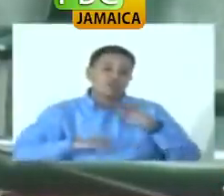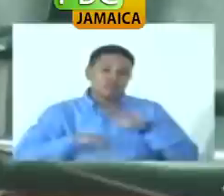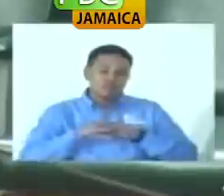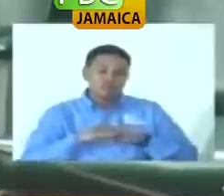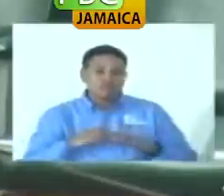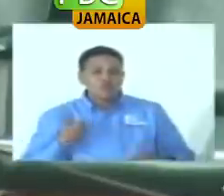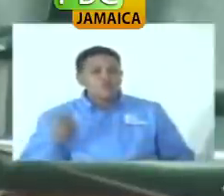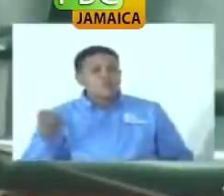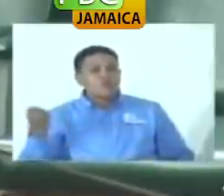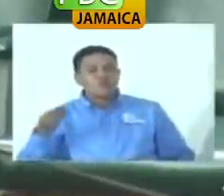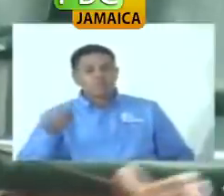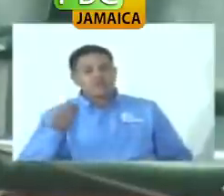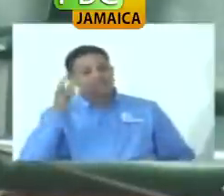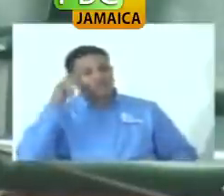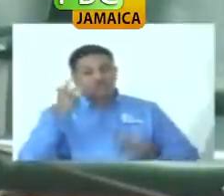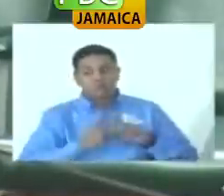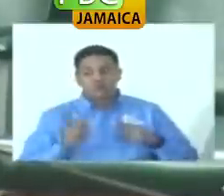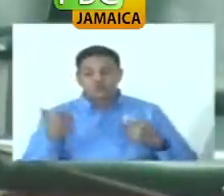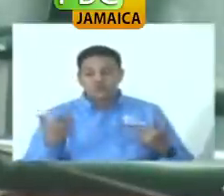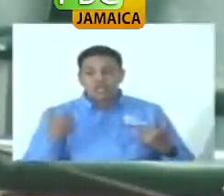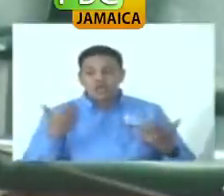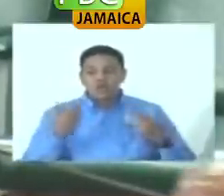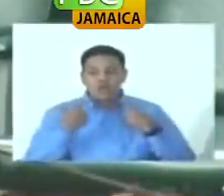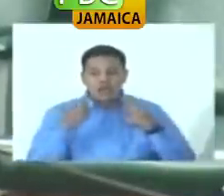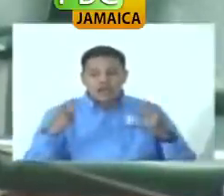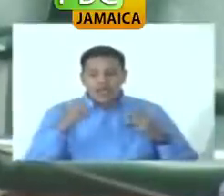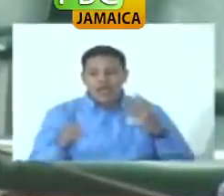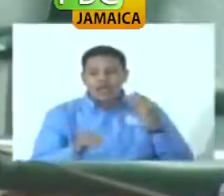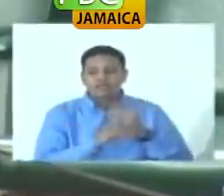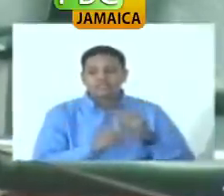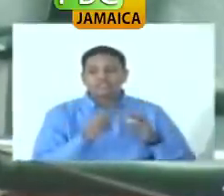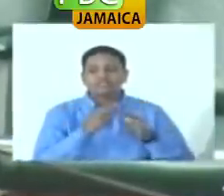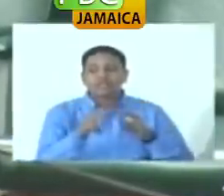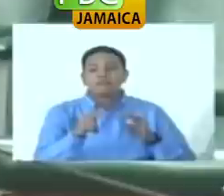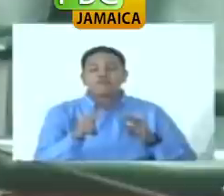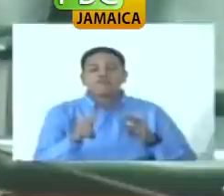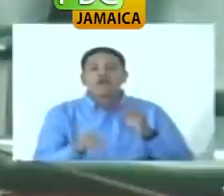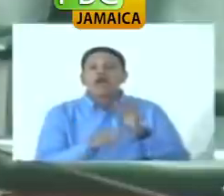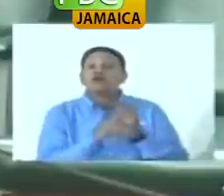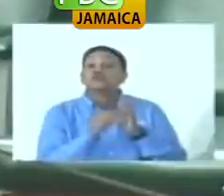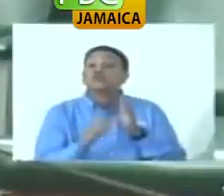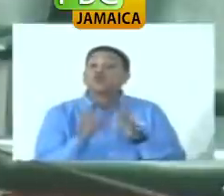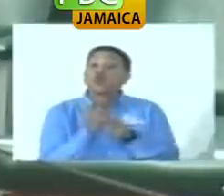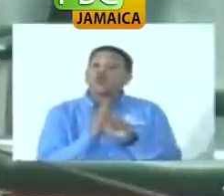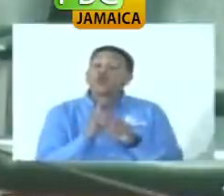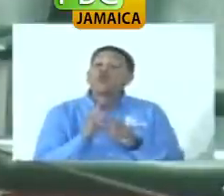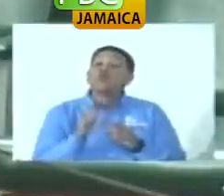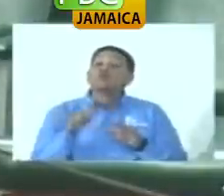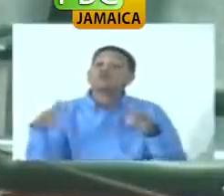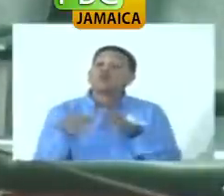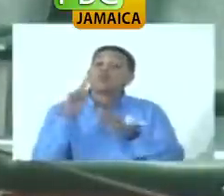a response to COVID-19. So today I want to announce an additional temporary measure. The Student Loan Bureau will waive